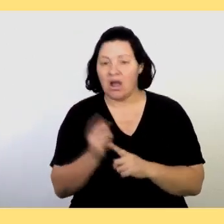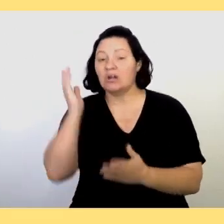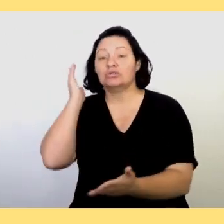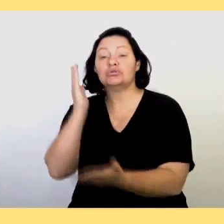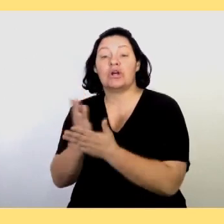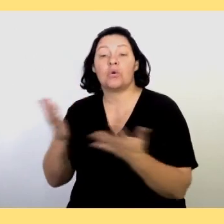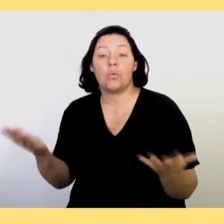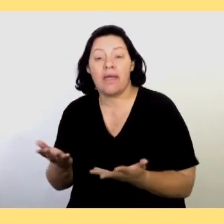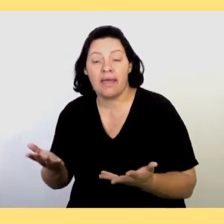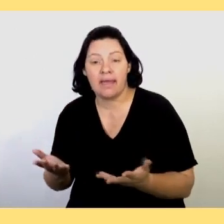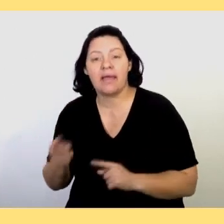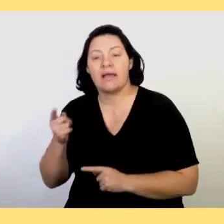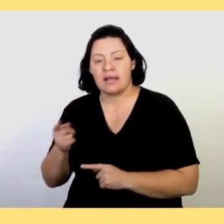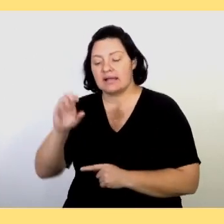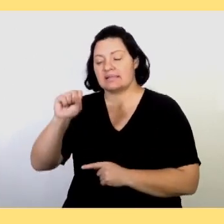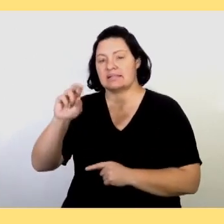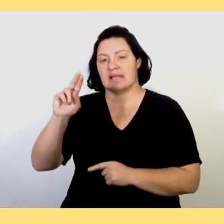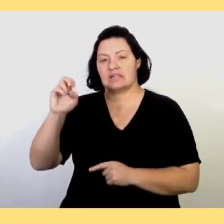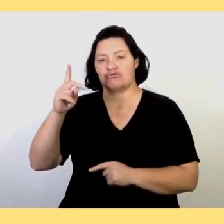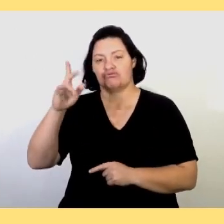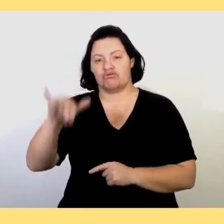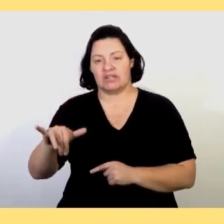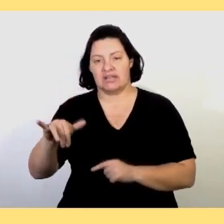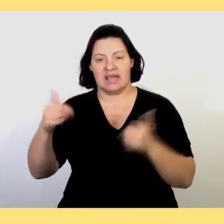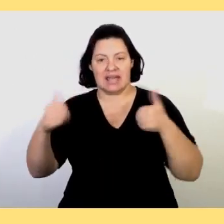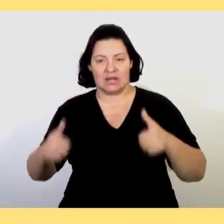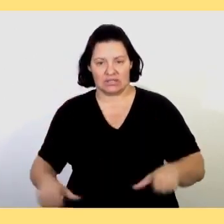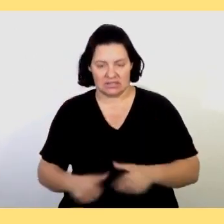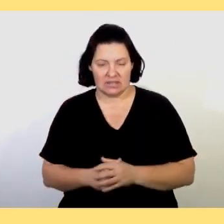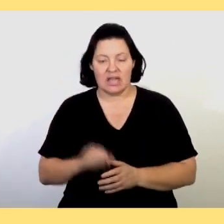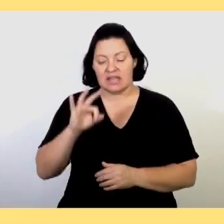goes straight into your sundry accounts,